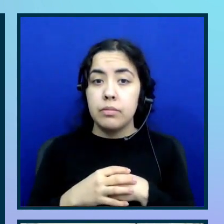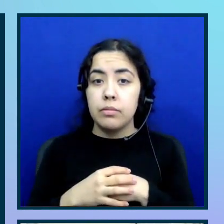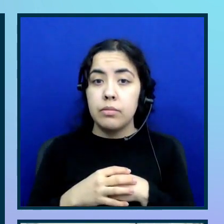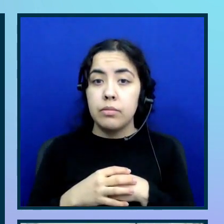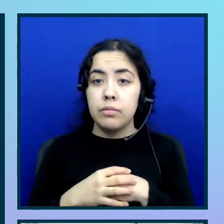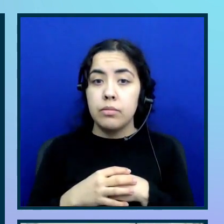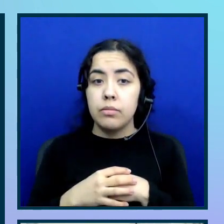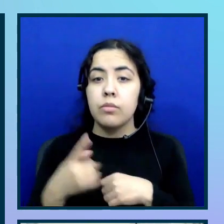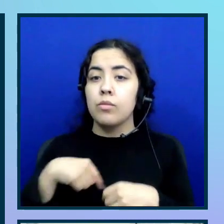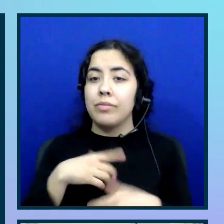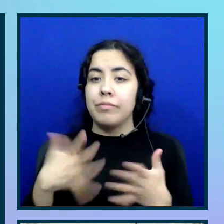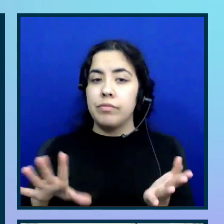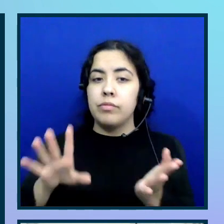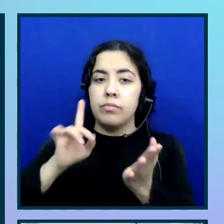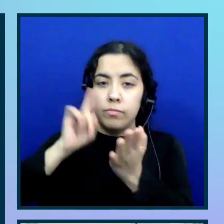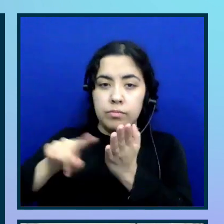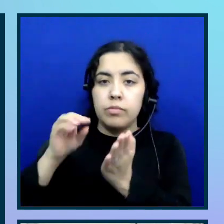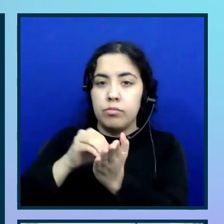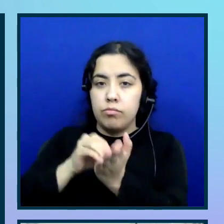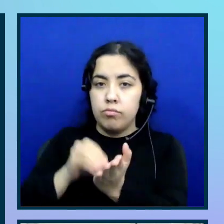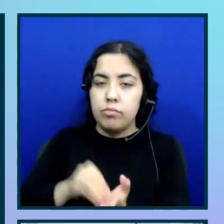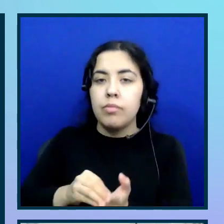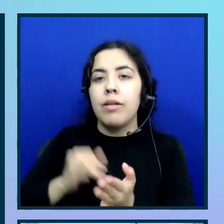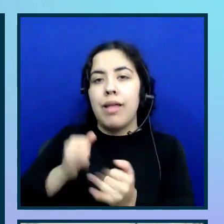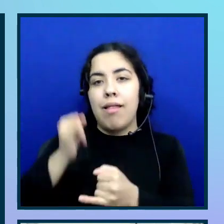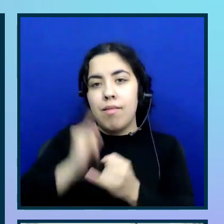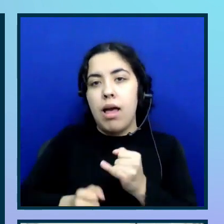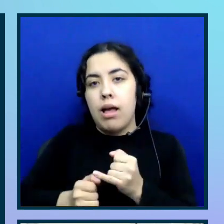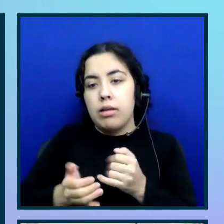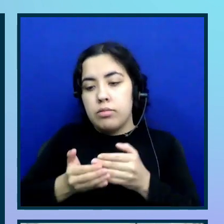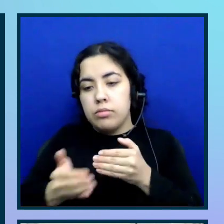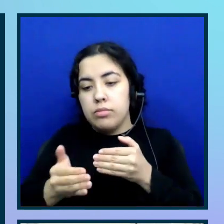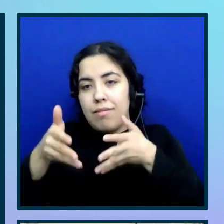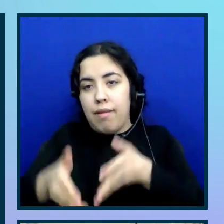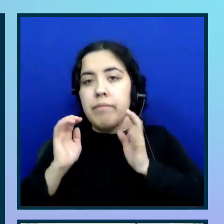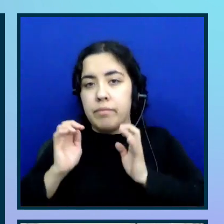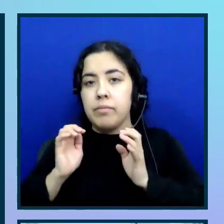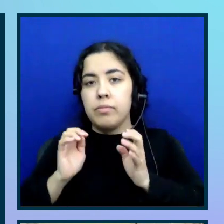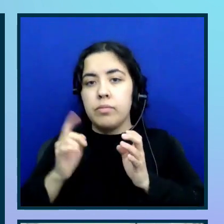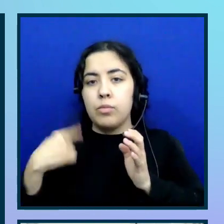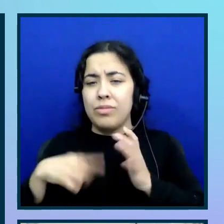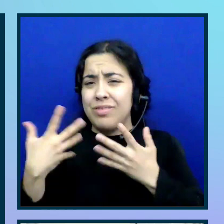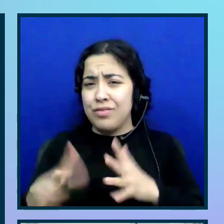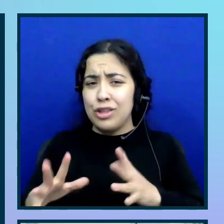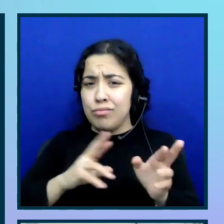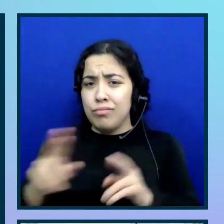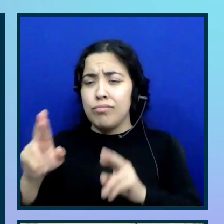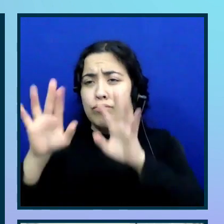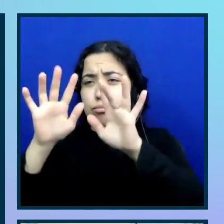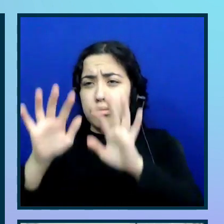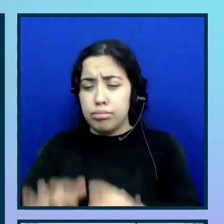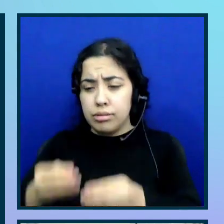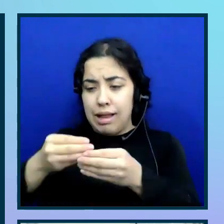we have documented the last mile. And we have listed